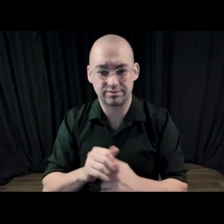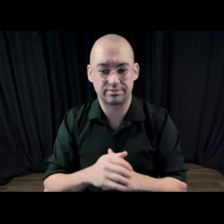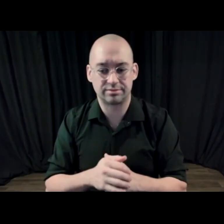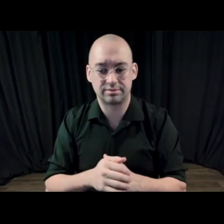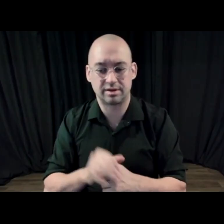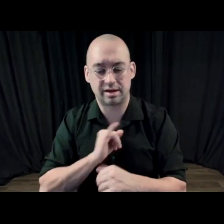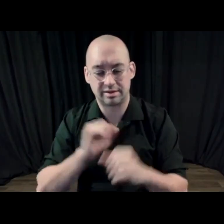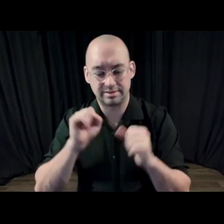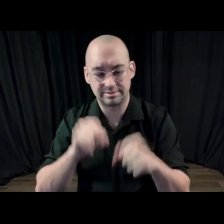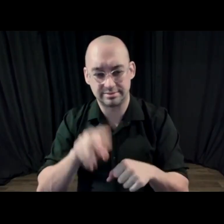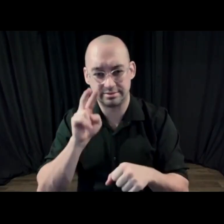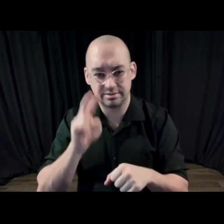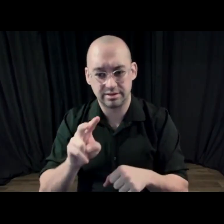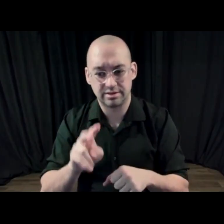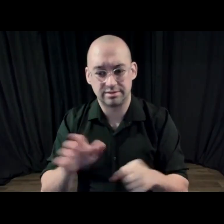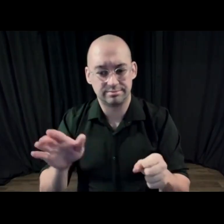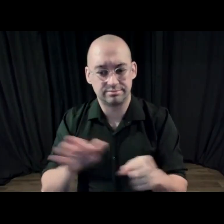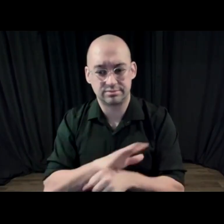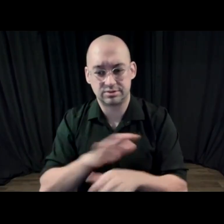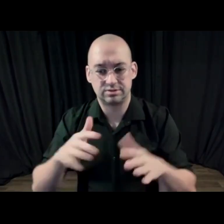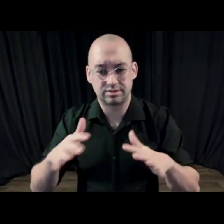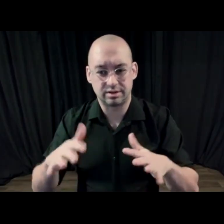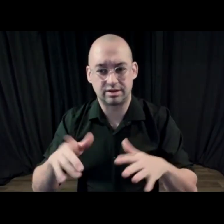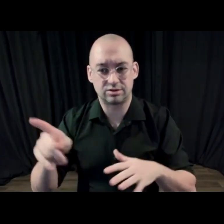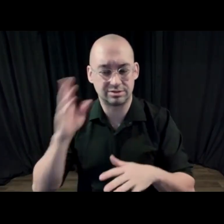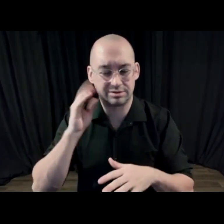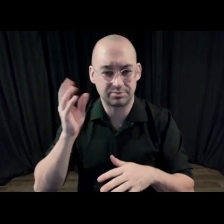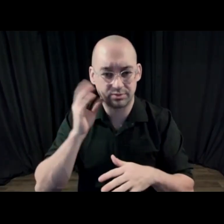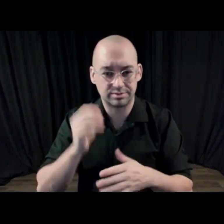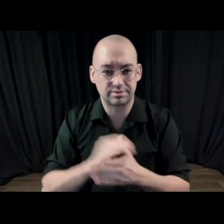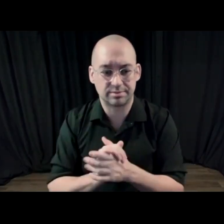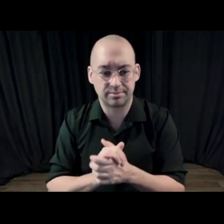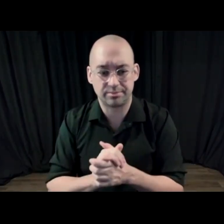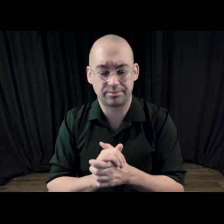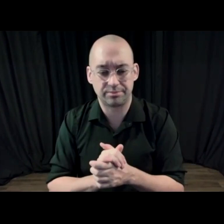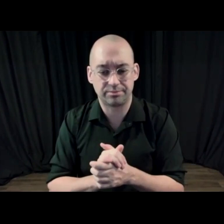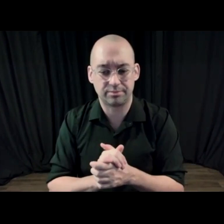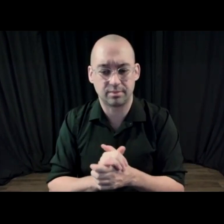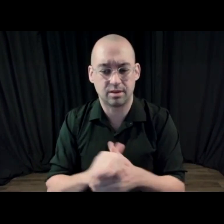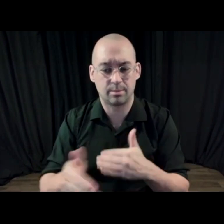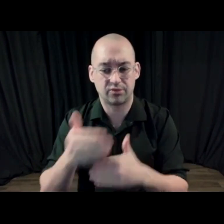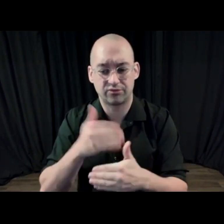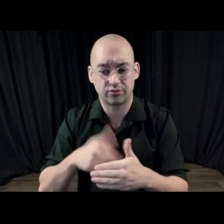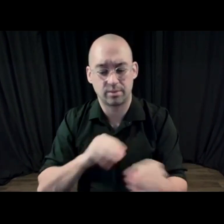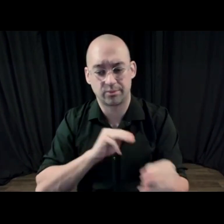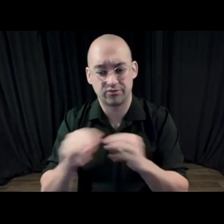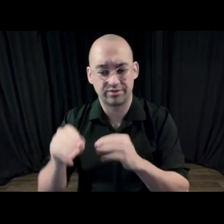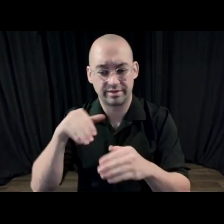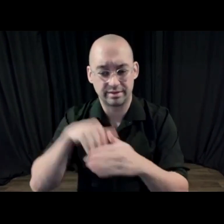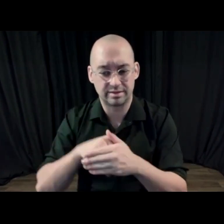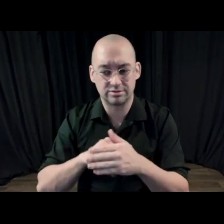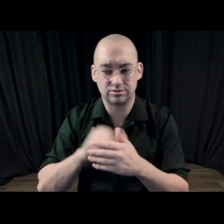see the absolute panic that she's experiencing. And before she moved in, there was